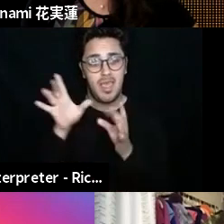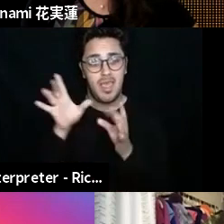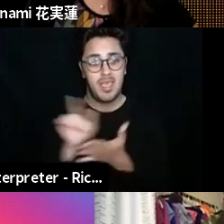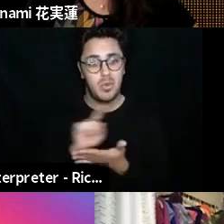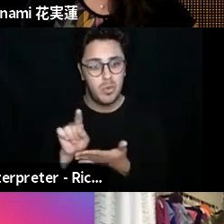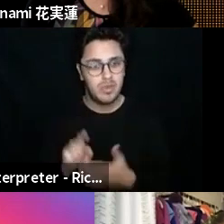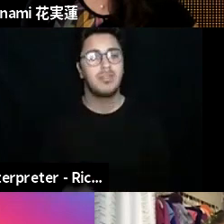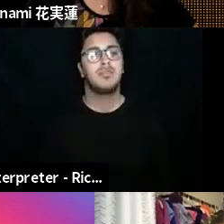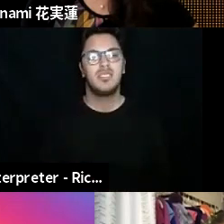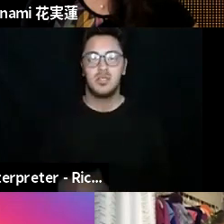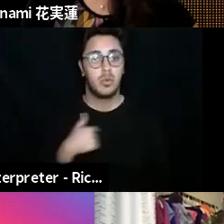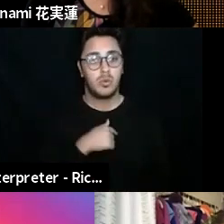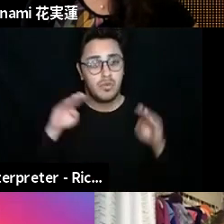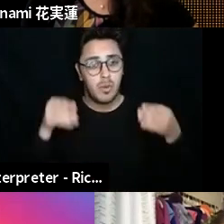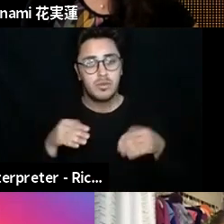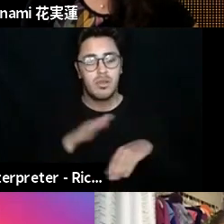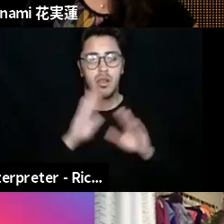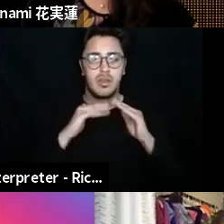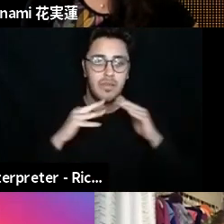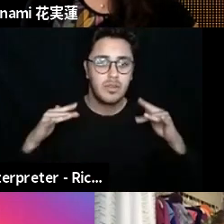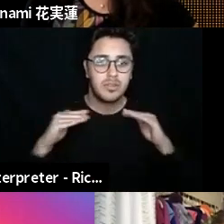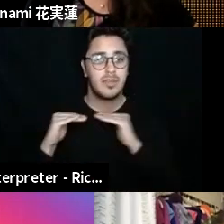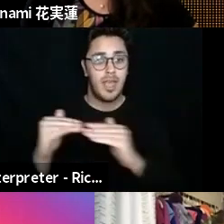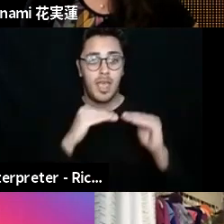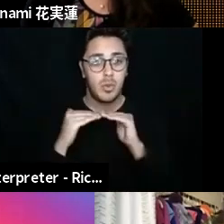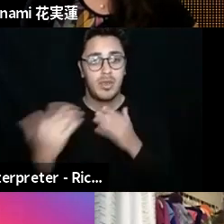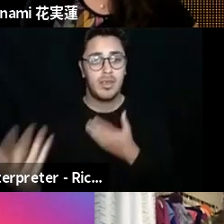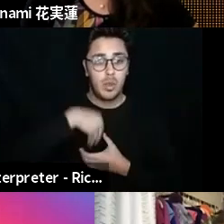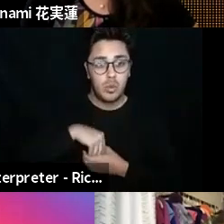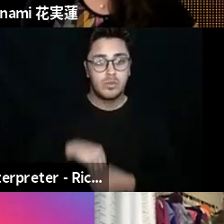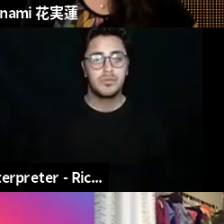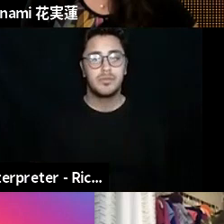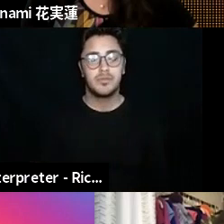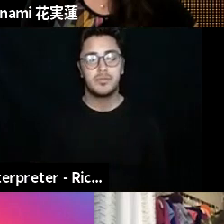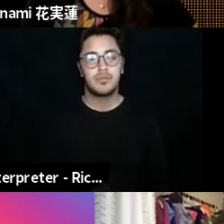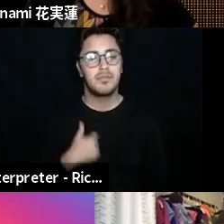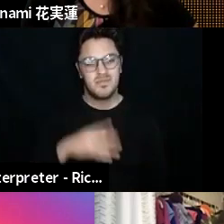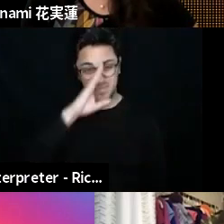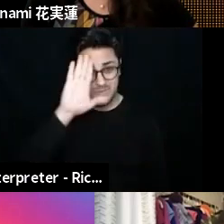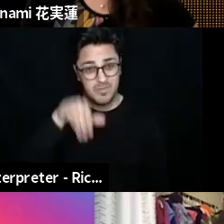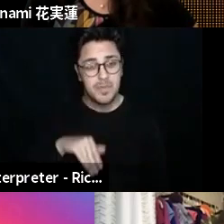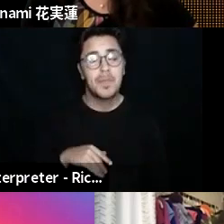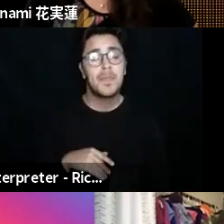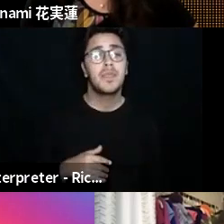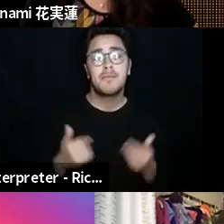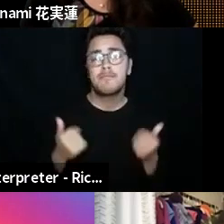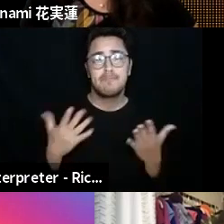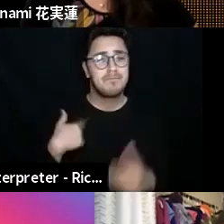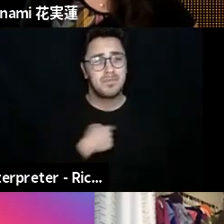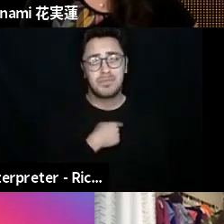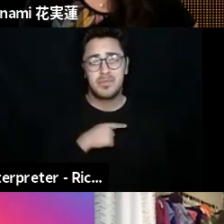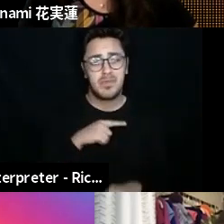regular intensive focus on diversity, equity, and inclusion. I know that many of us still cannot shake